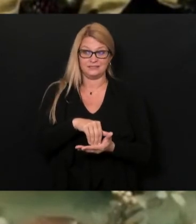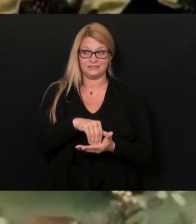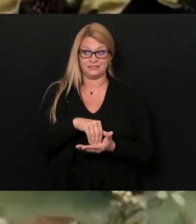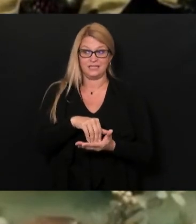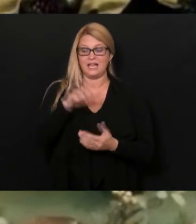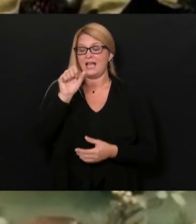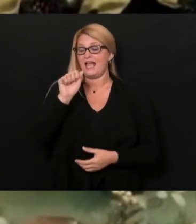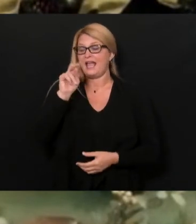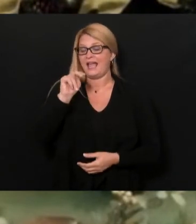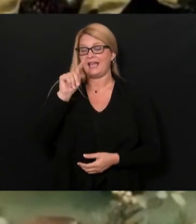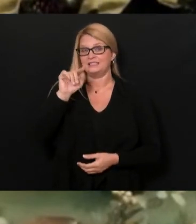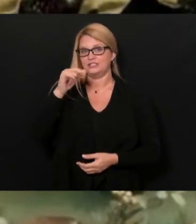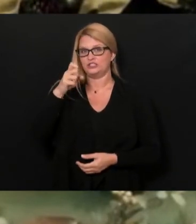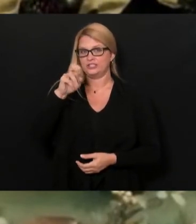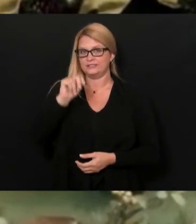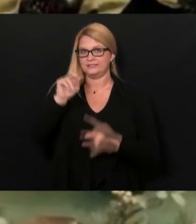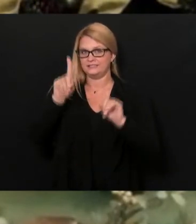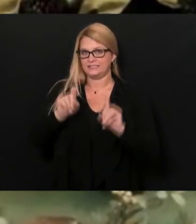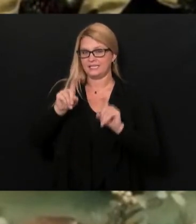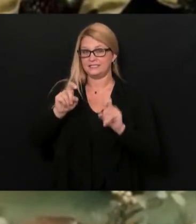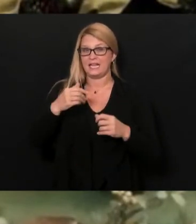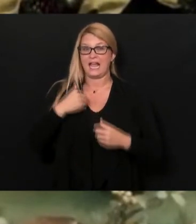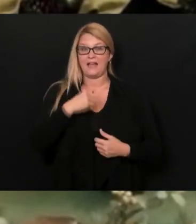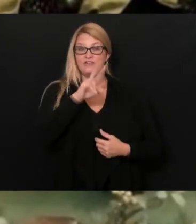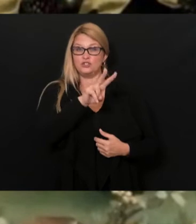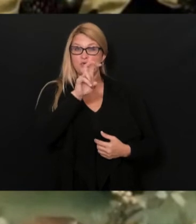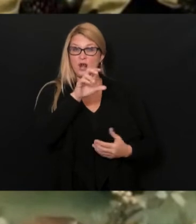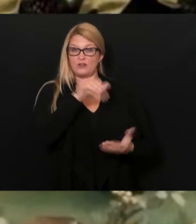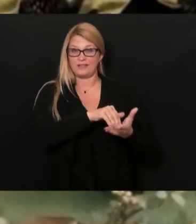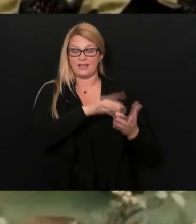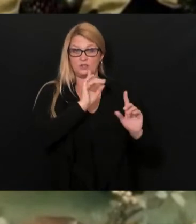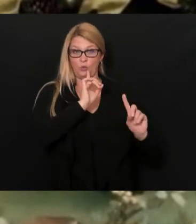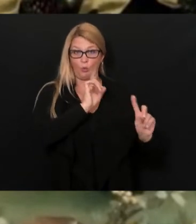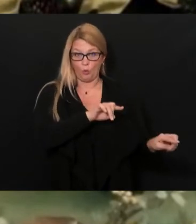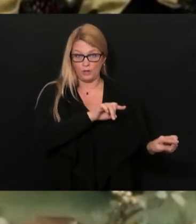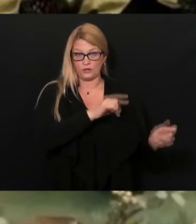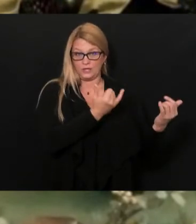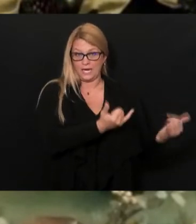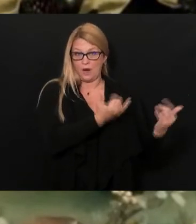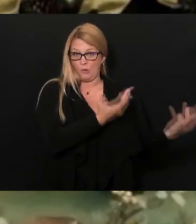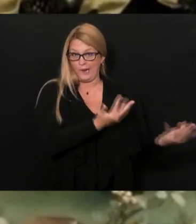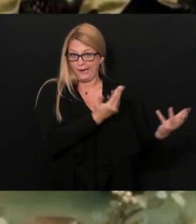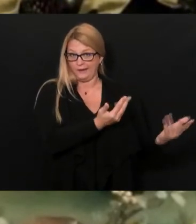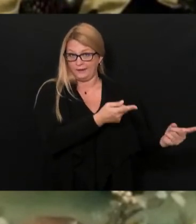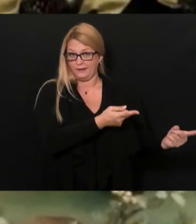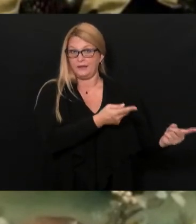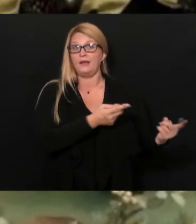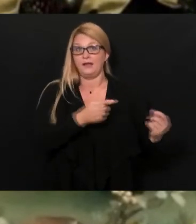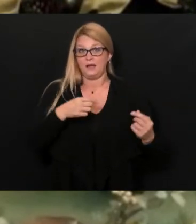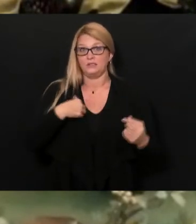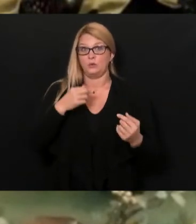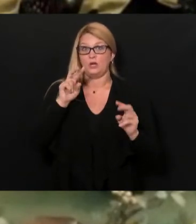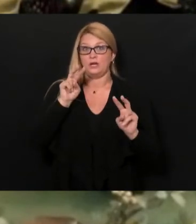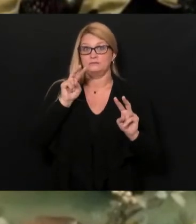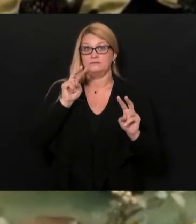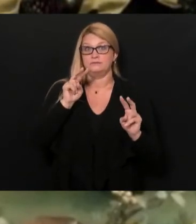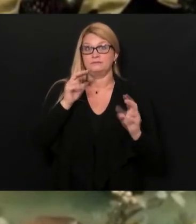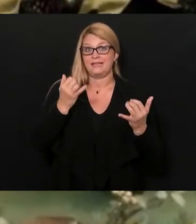tests in our warehouse. We have 200,000 tests on order right now, so we're looking at getting